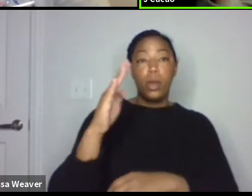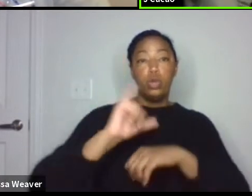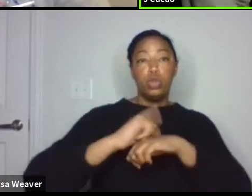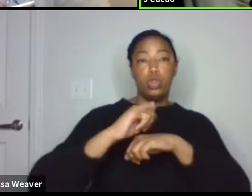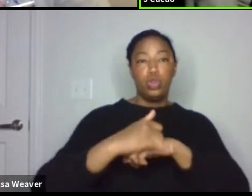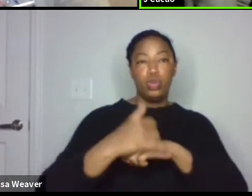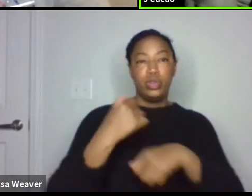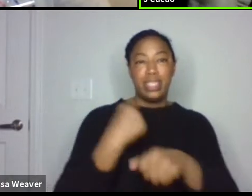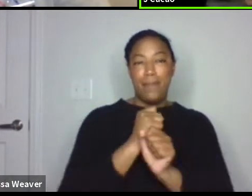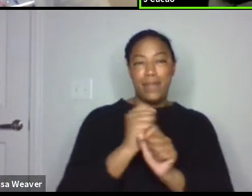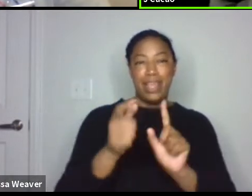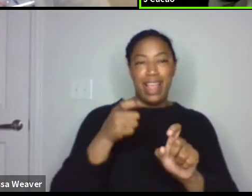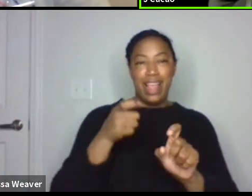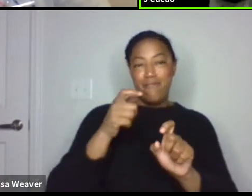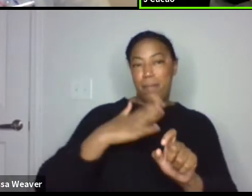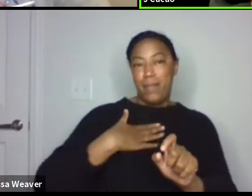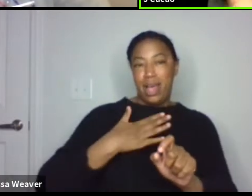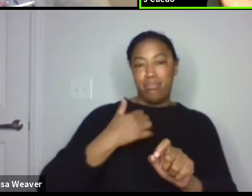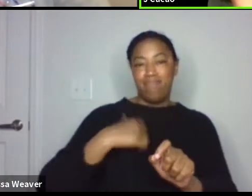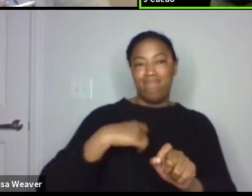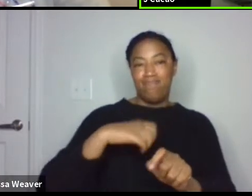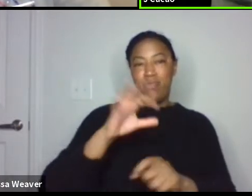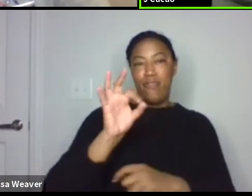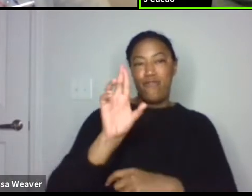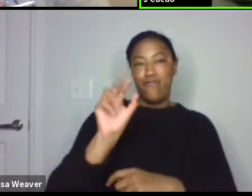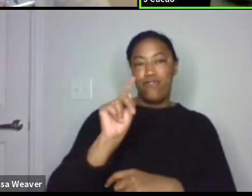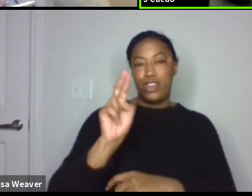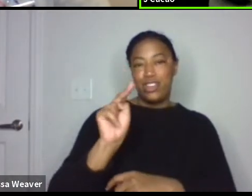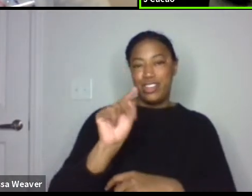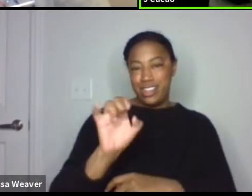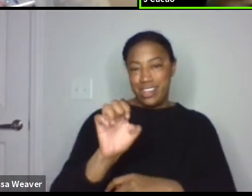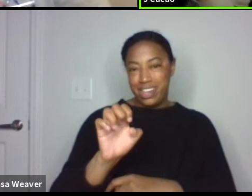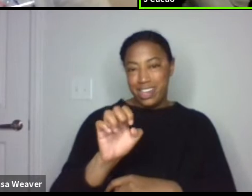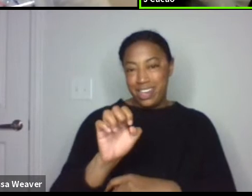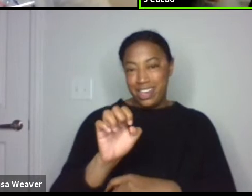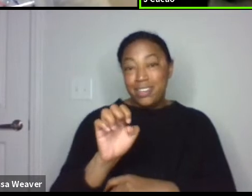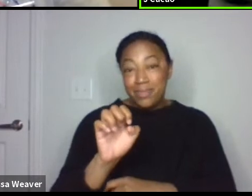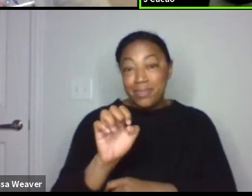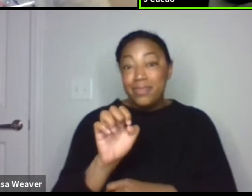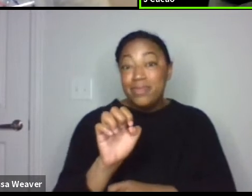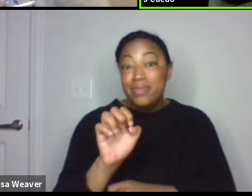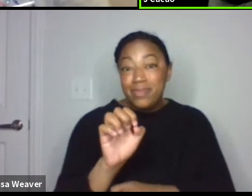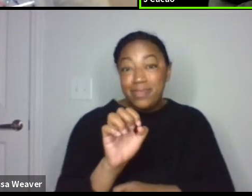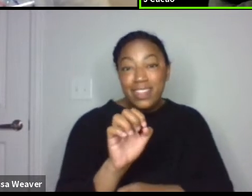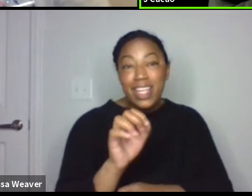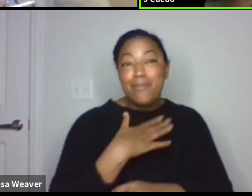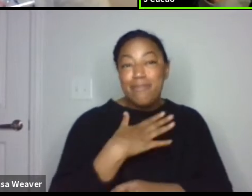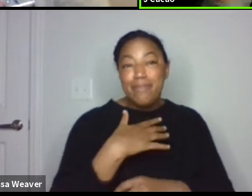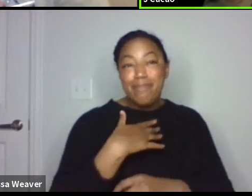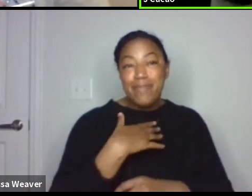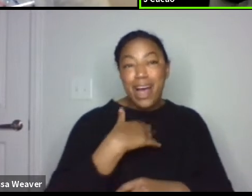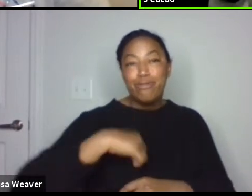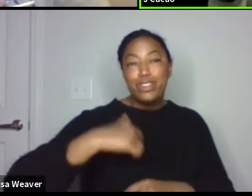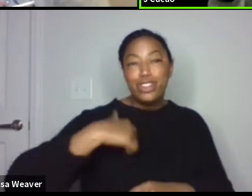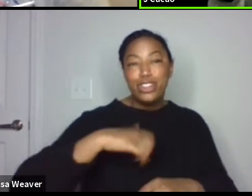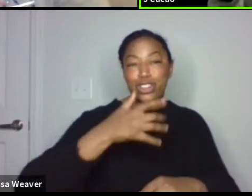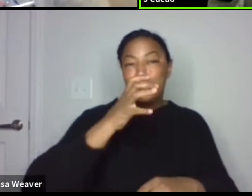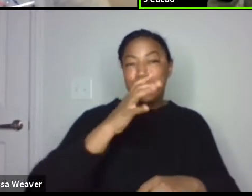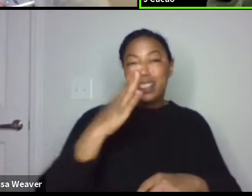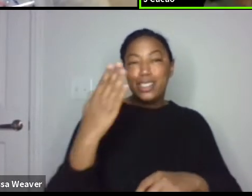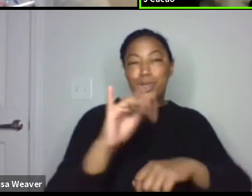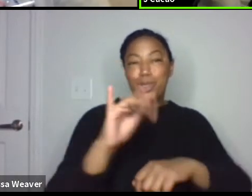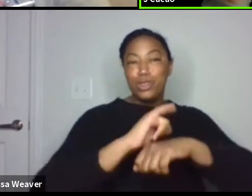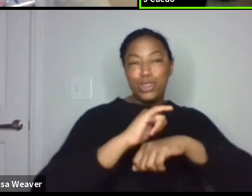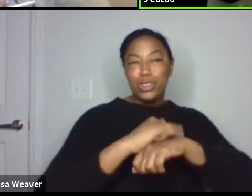honor of my fraternity. I'm a Sigma, a member of Phi Beta Sigma Fraternity Incorporated. And our fraternity drink is blue juice. You know what I mean? And I make some pretty good blue juice.